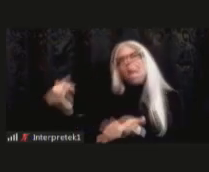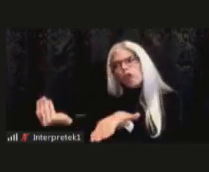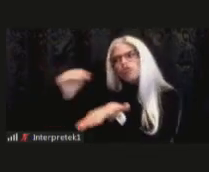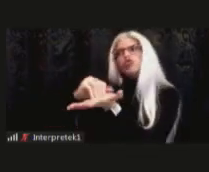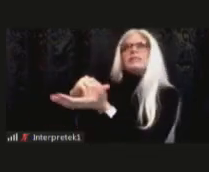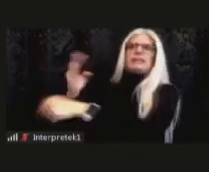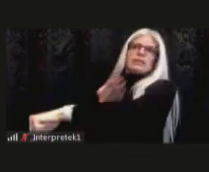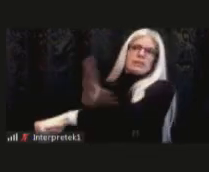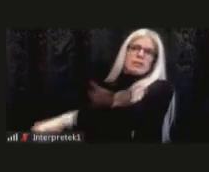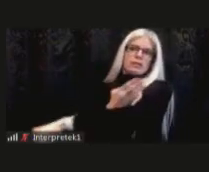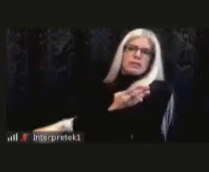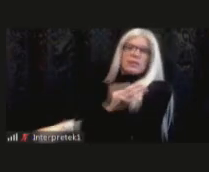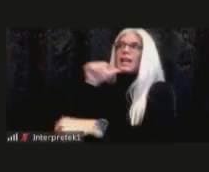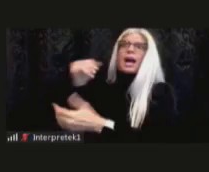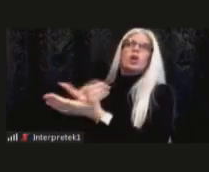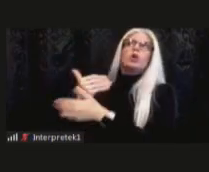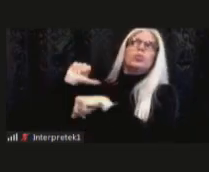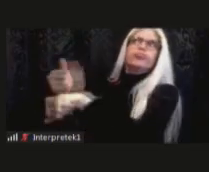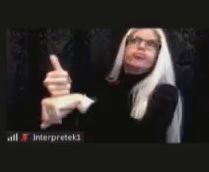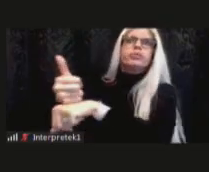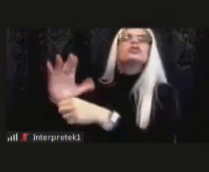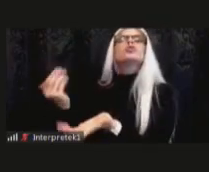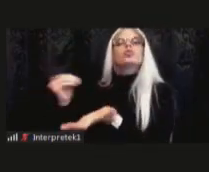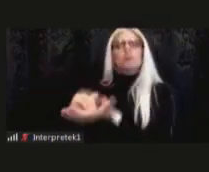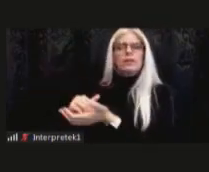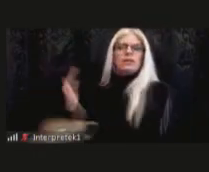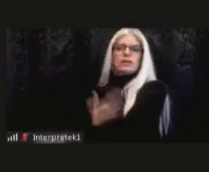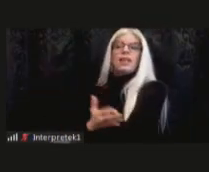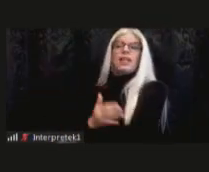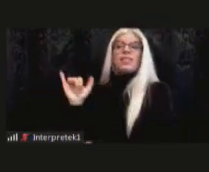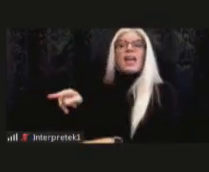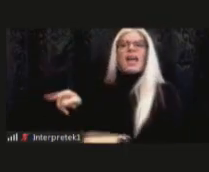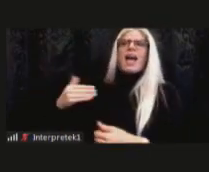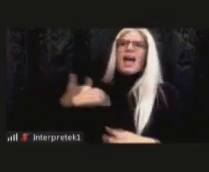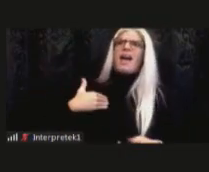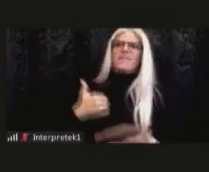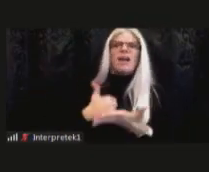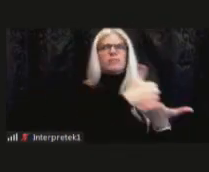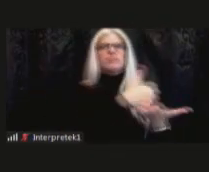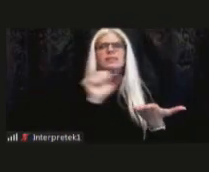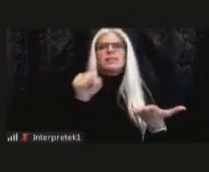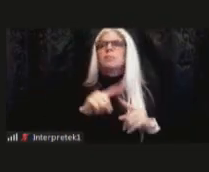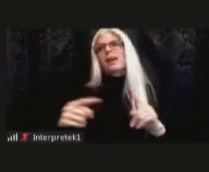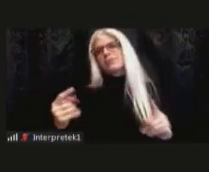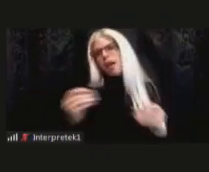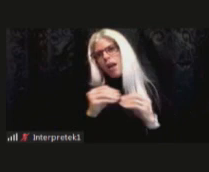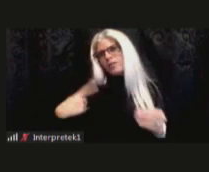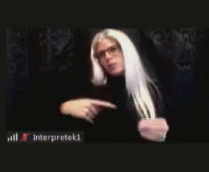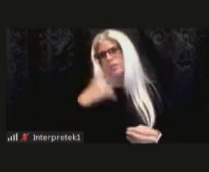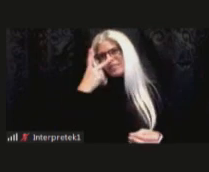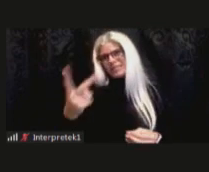So redevelopment, you know, has within it its inherent costs. Limited financial